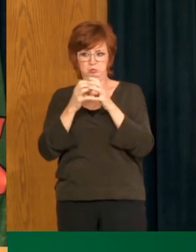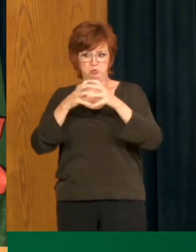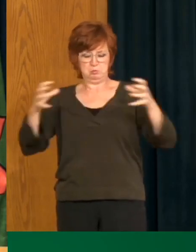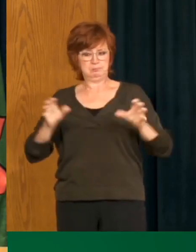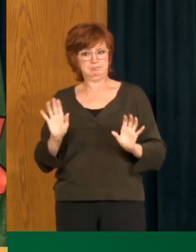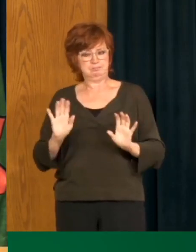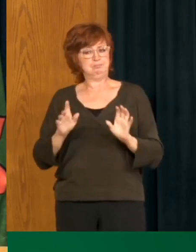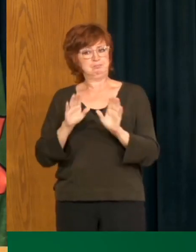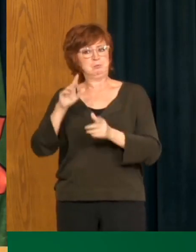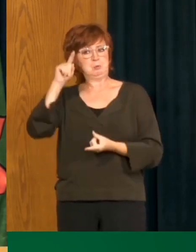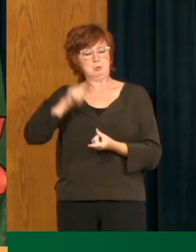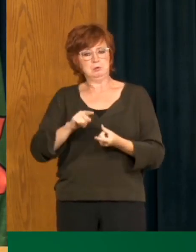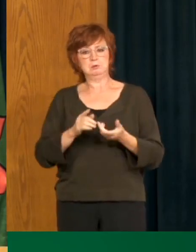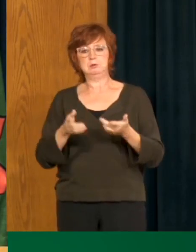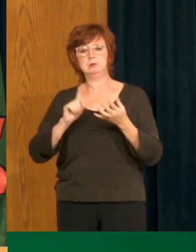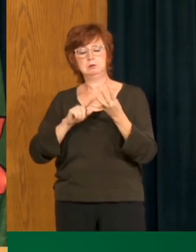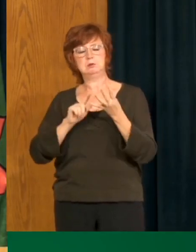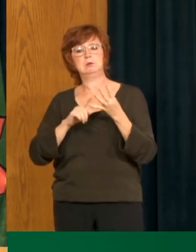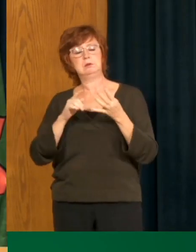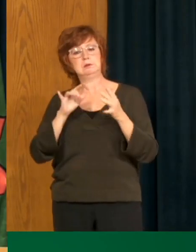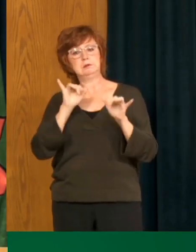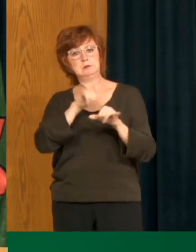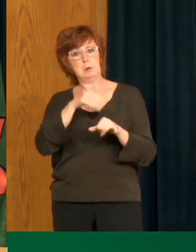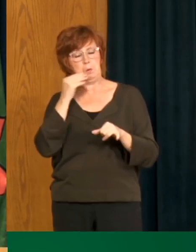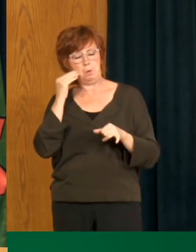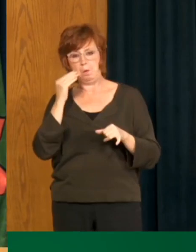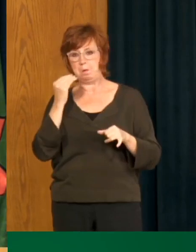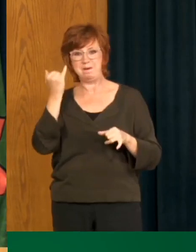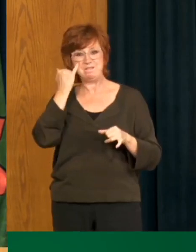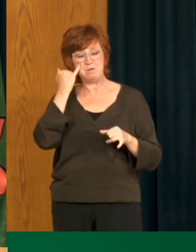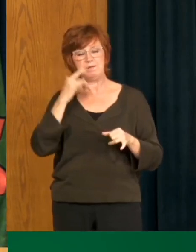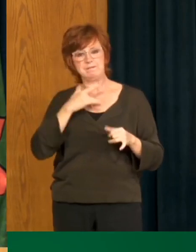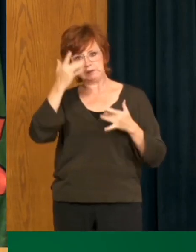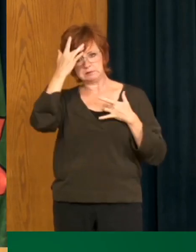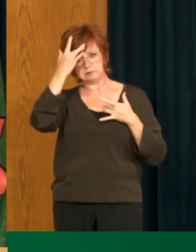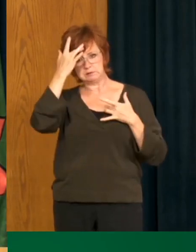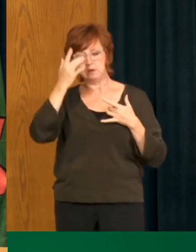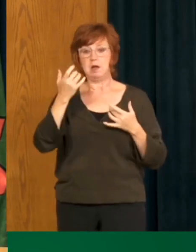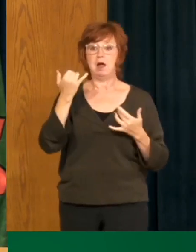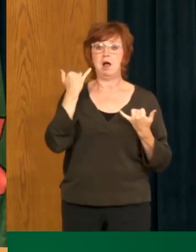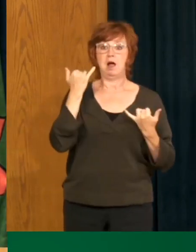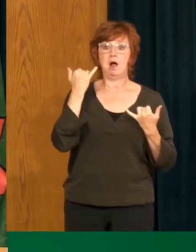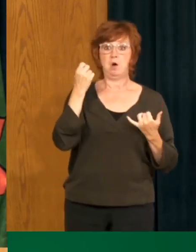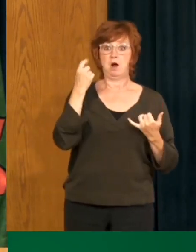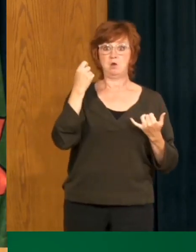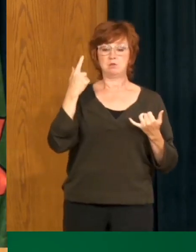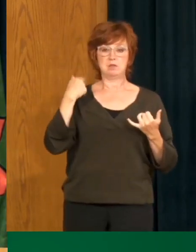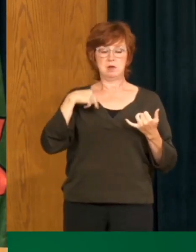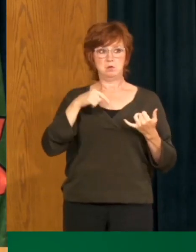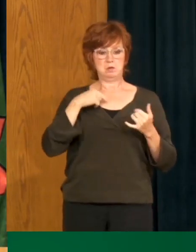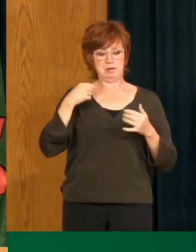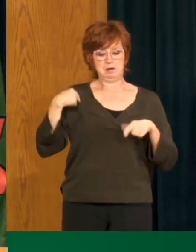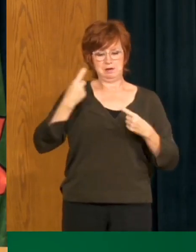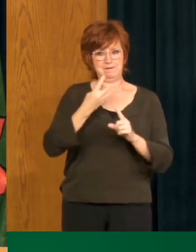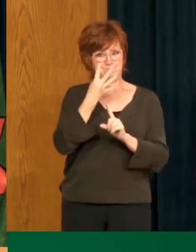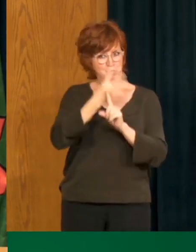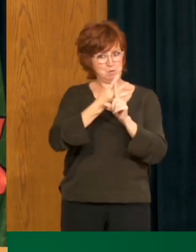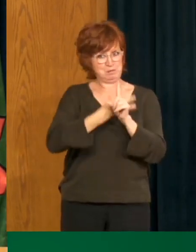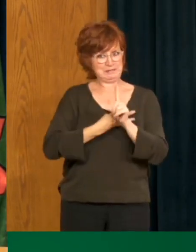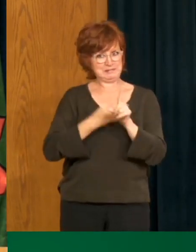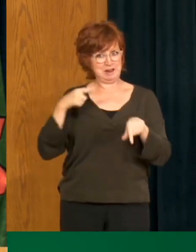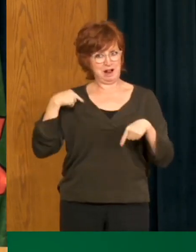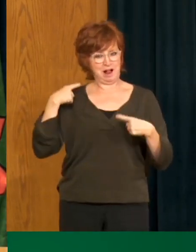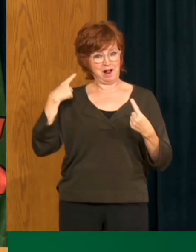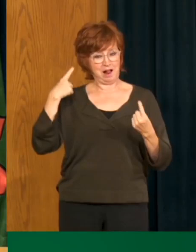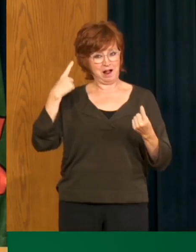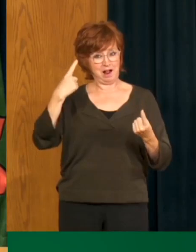well. We are now about 4 months into this COVID-19 pandemic in Saskatchewan. And while we